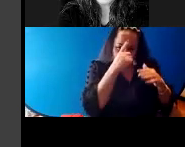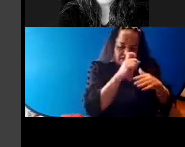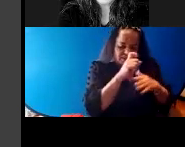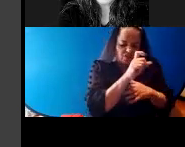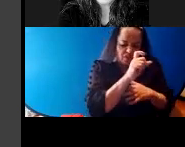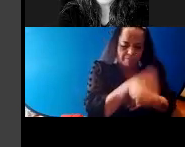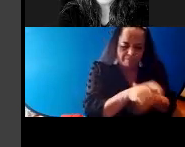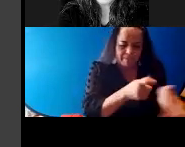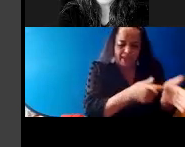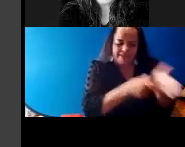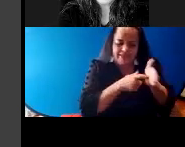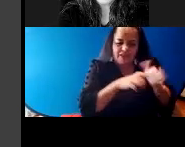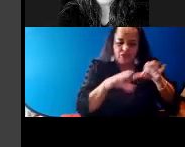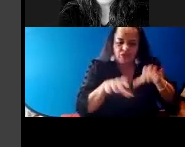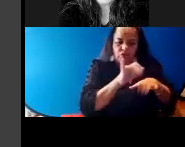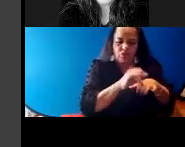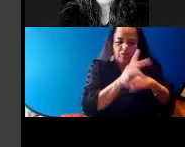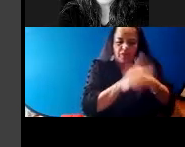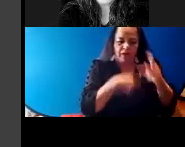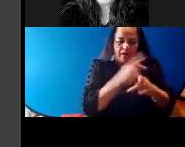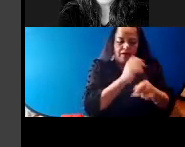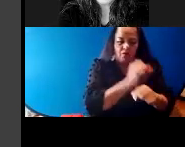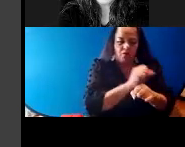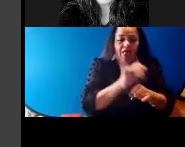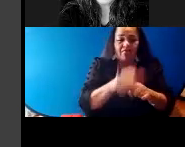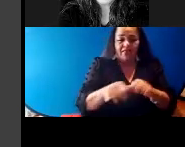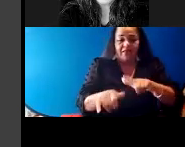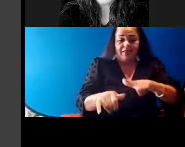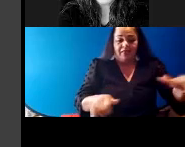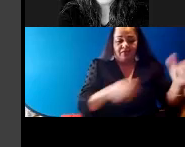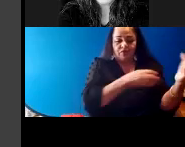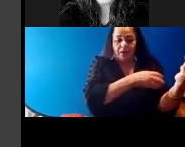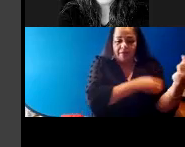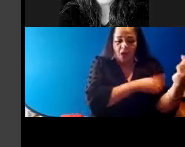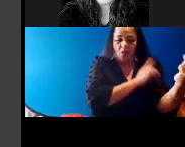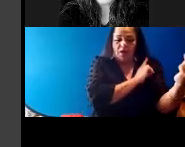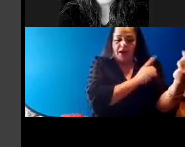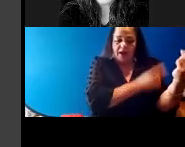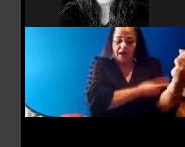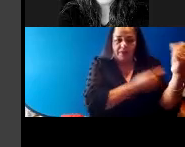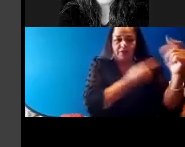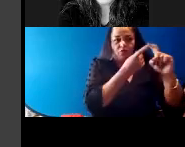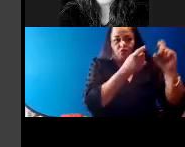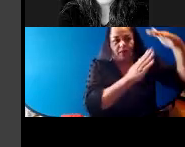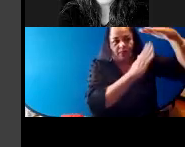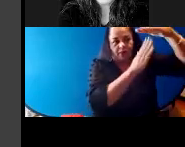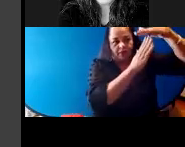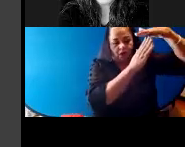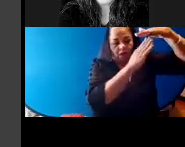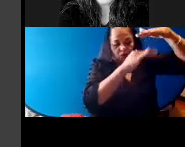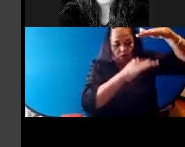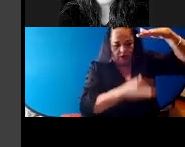work. That's on the left, politically driven. There's power dynamics often. There's reports and mandates. Sometimes there's fragmented